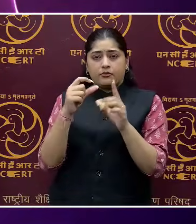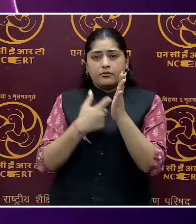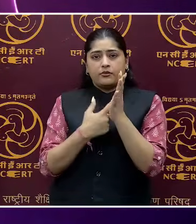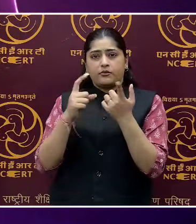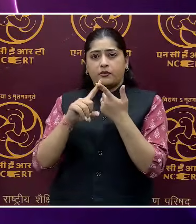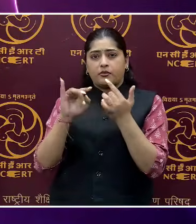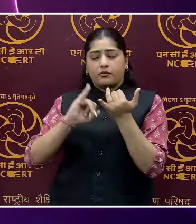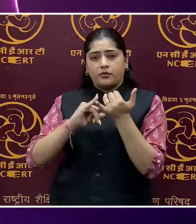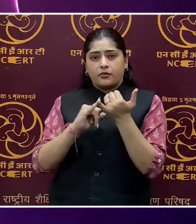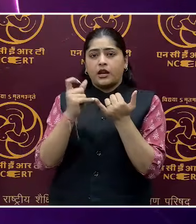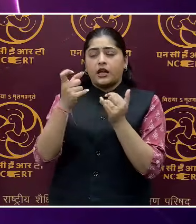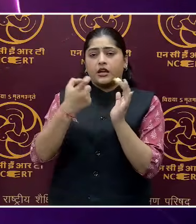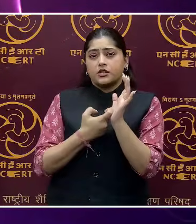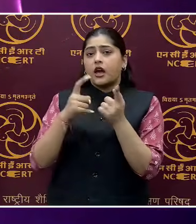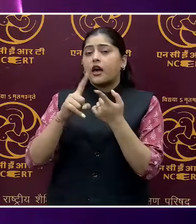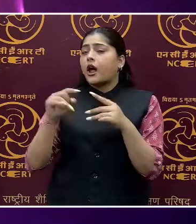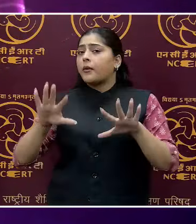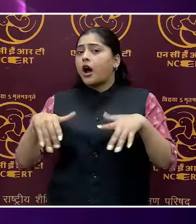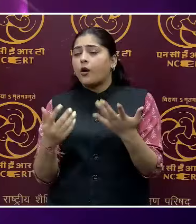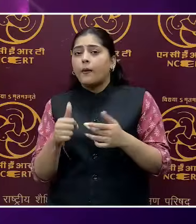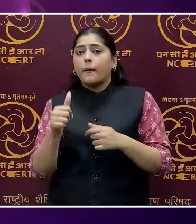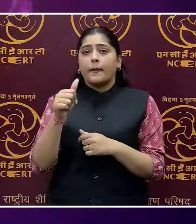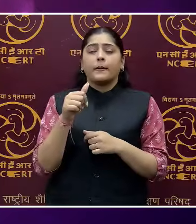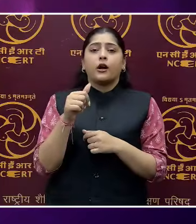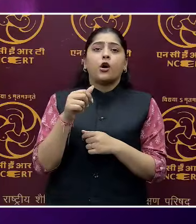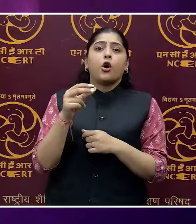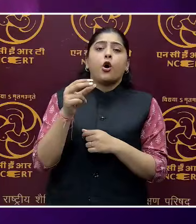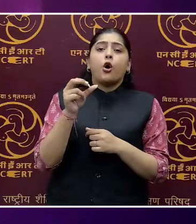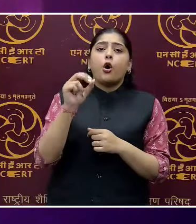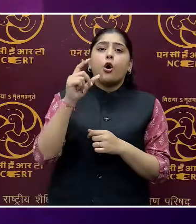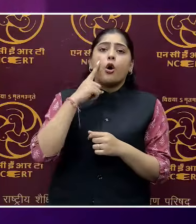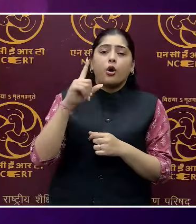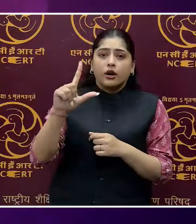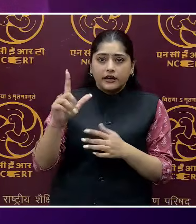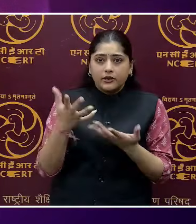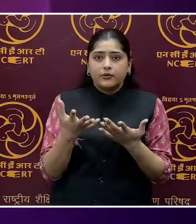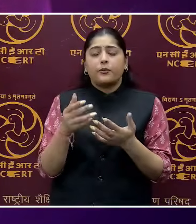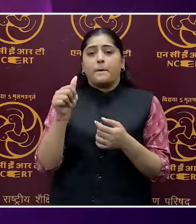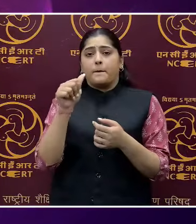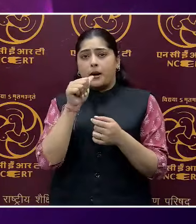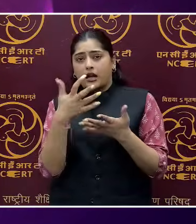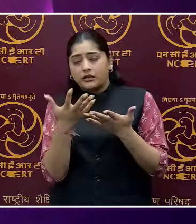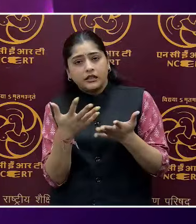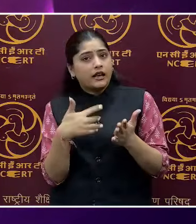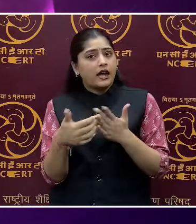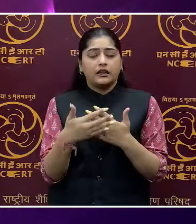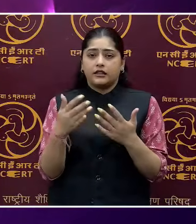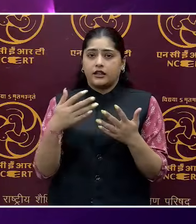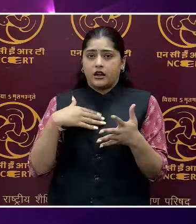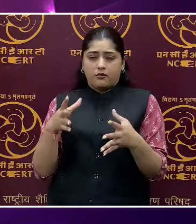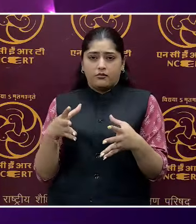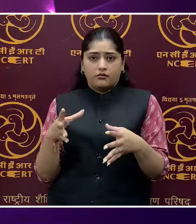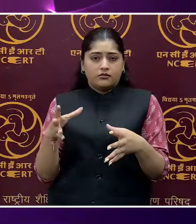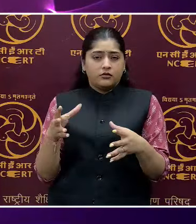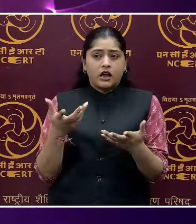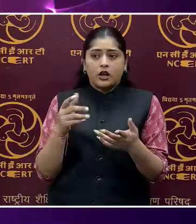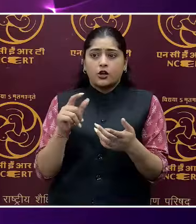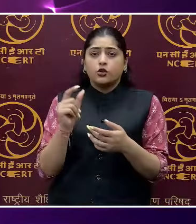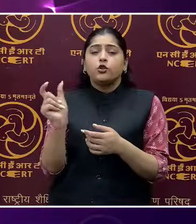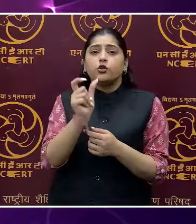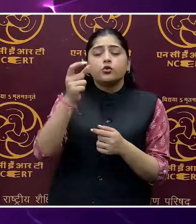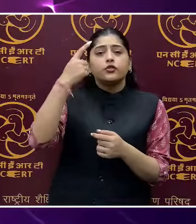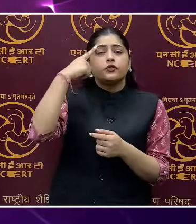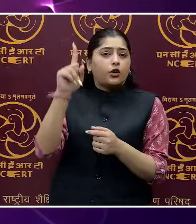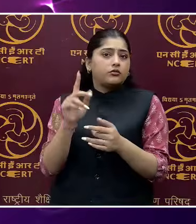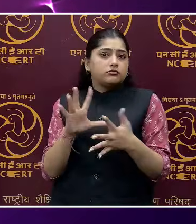oil, with water and with air, how the intermolecular spaces work. And it will be easily